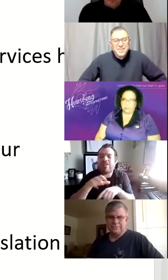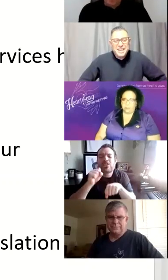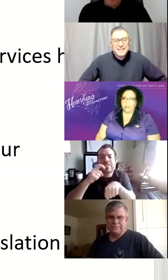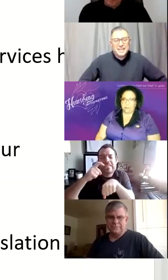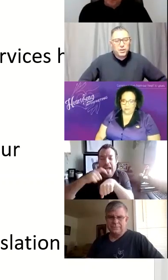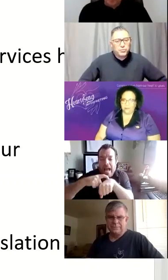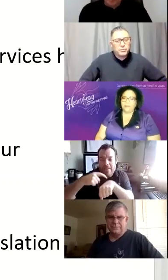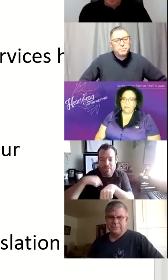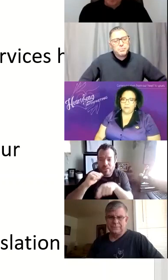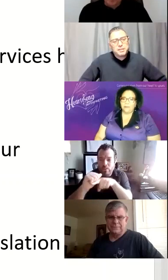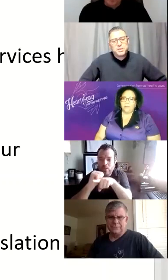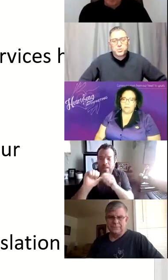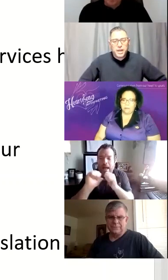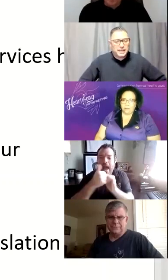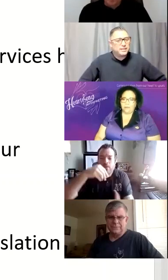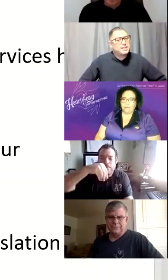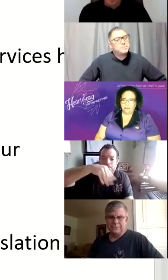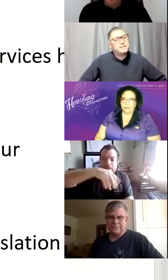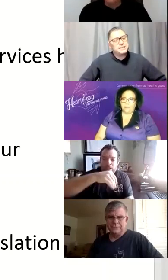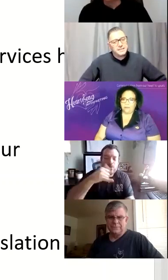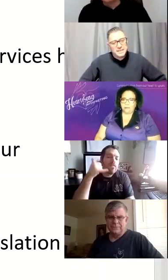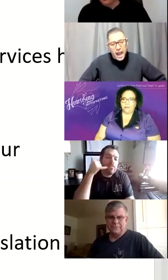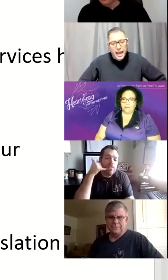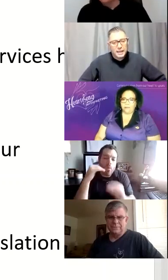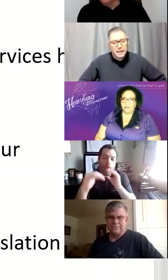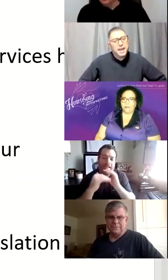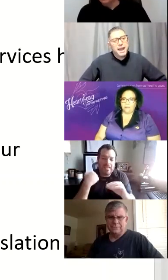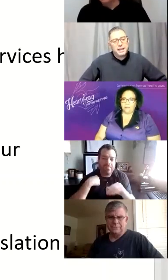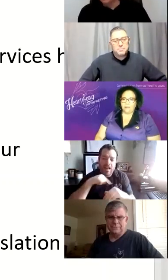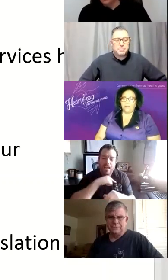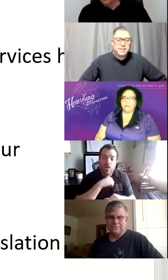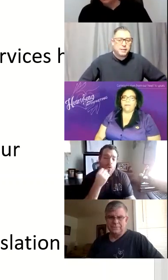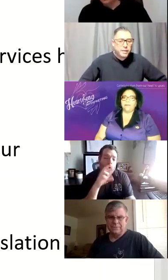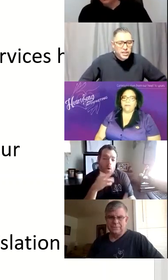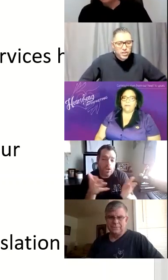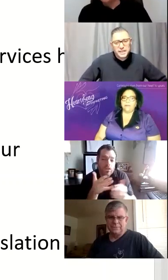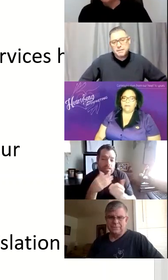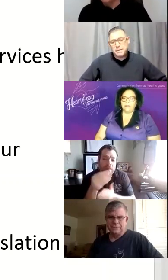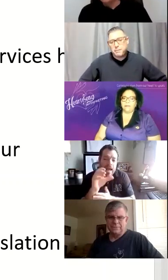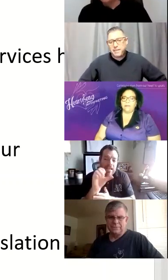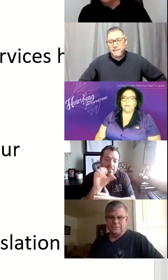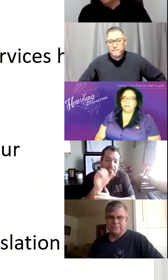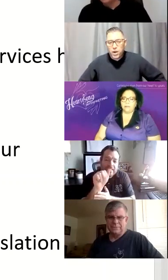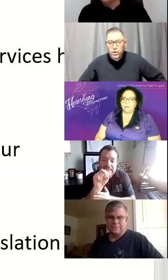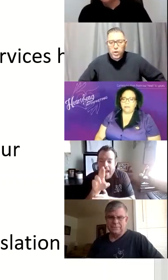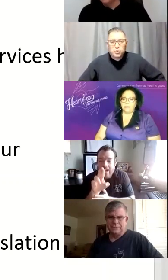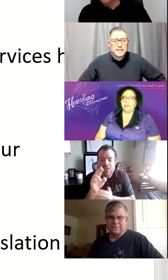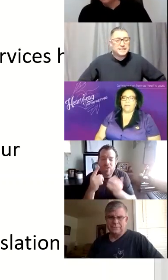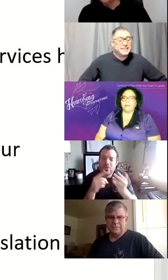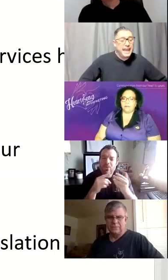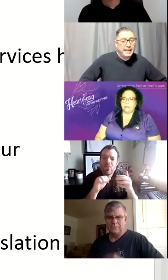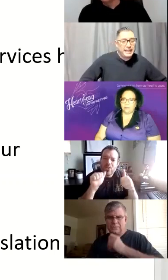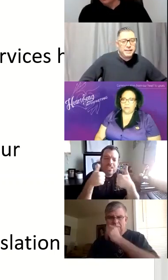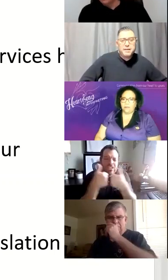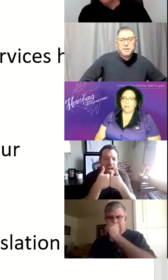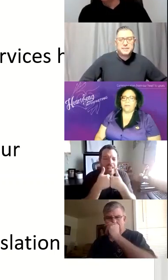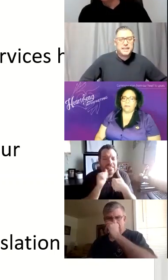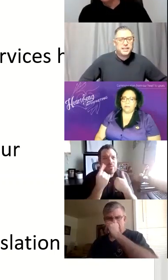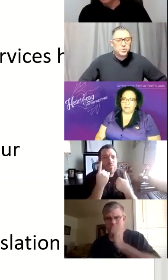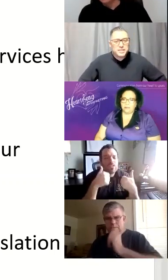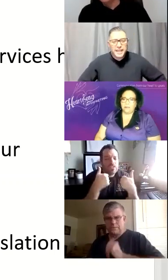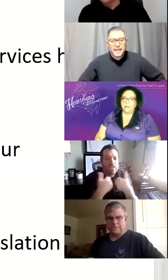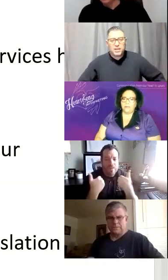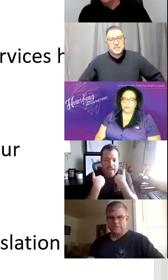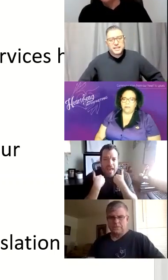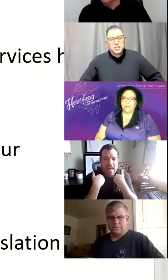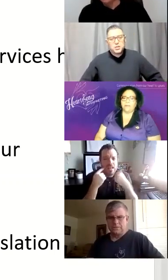know, people have to be trained. There needs to be time how to maybe take pictures, email me that photo, scan it, send